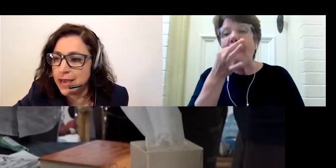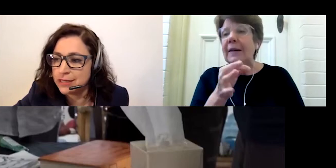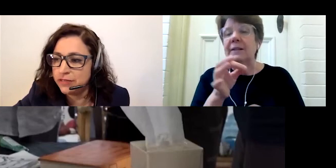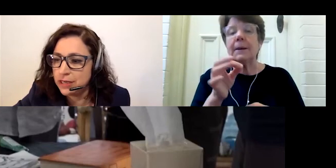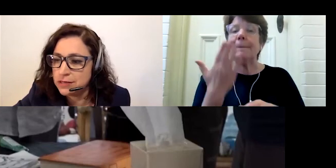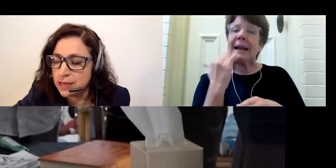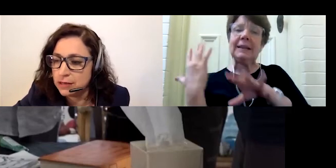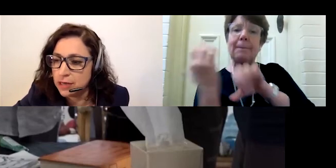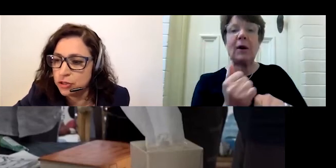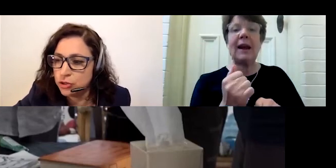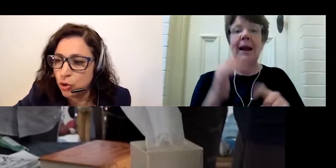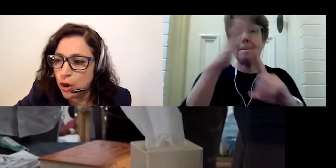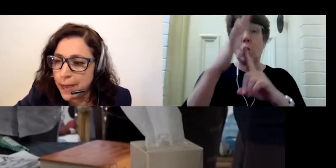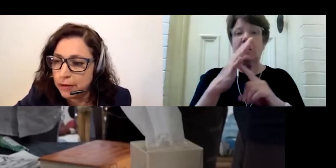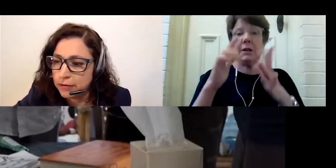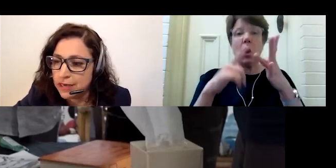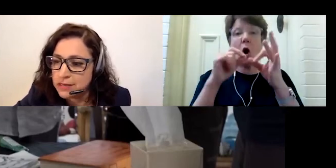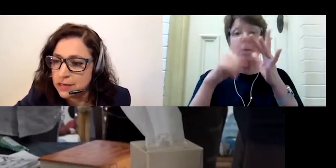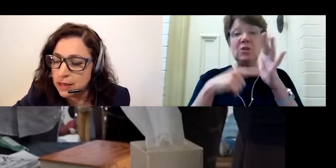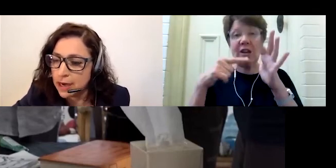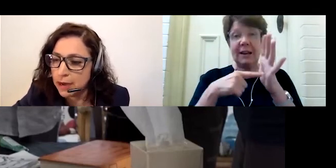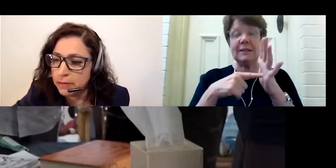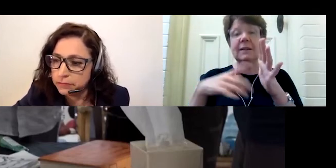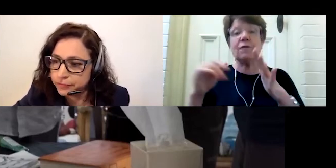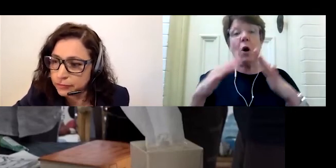the activities and to talk about these.